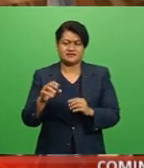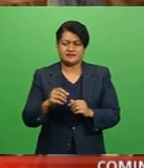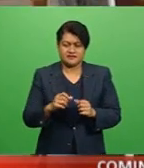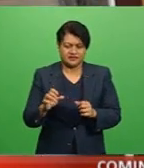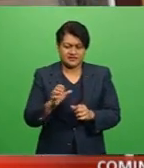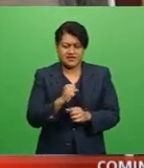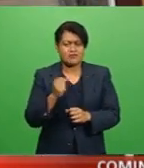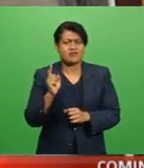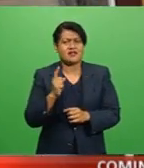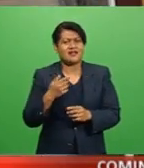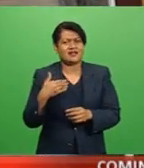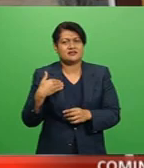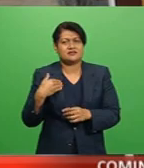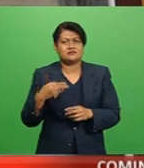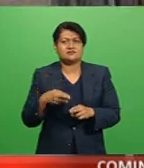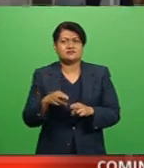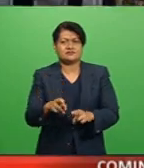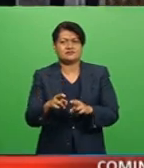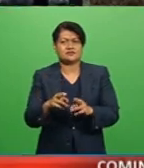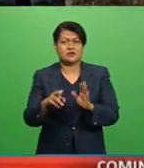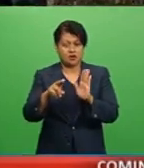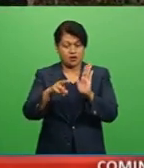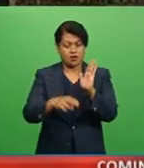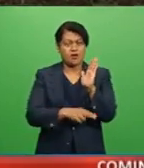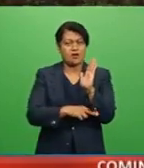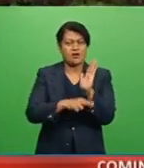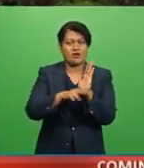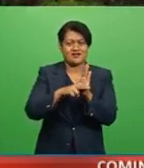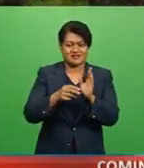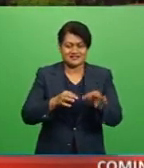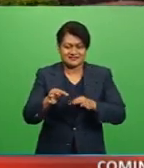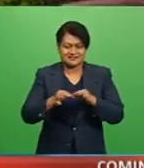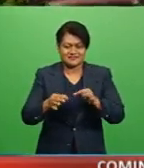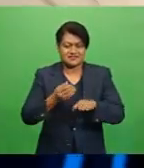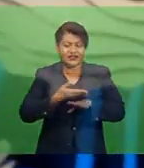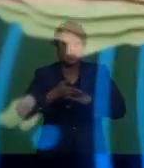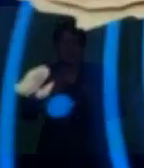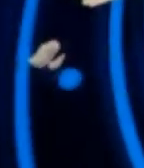post-cyclone. And hotels plan New Year's with a difference.